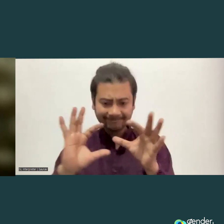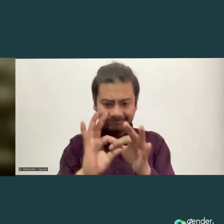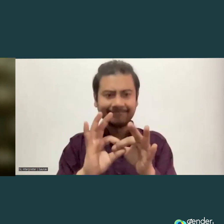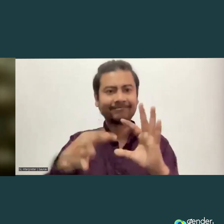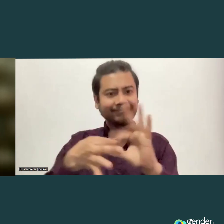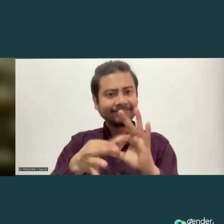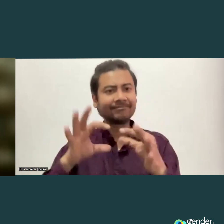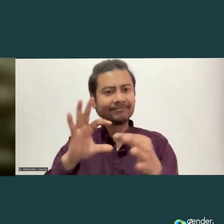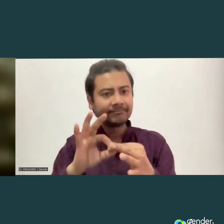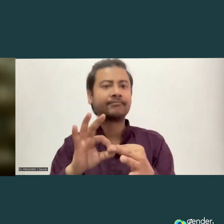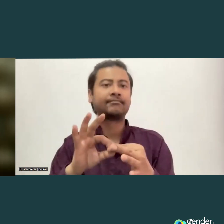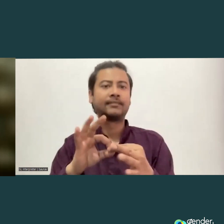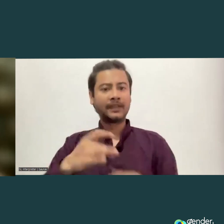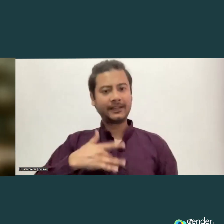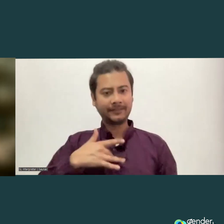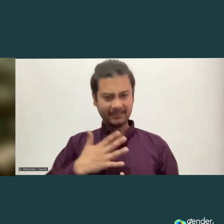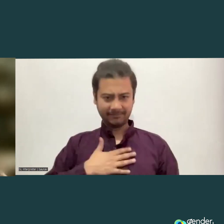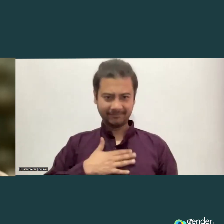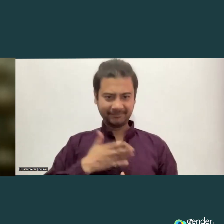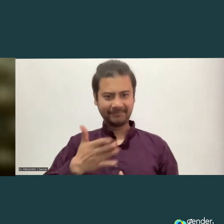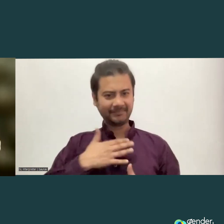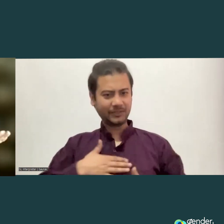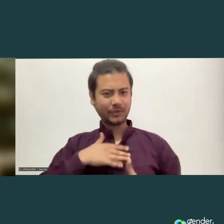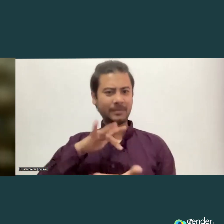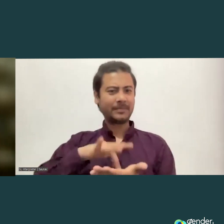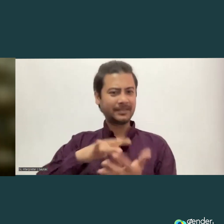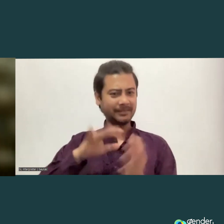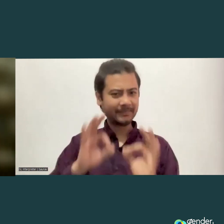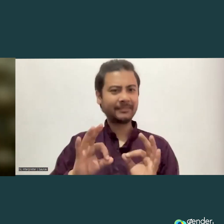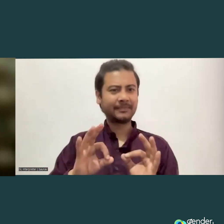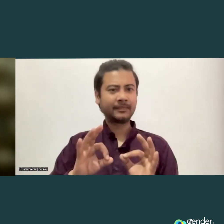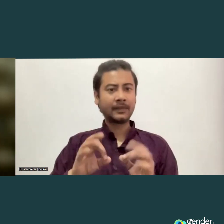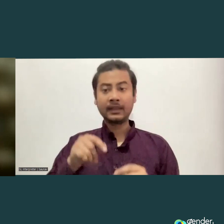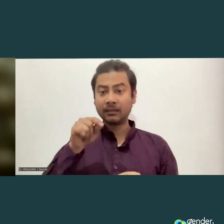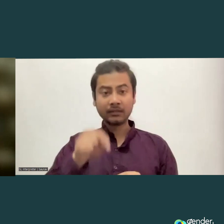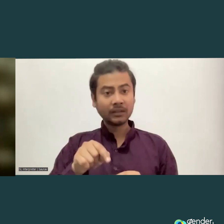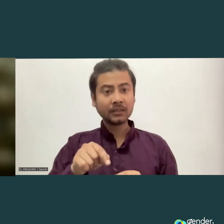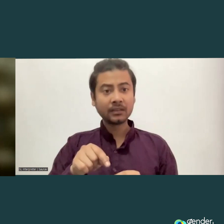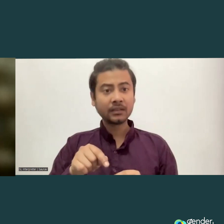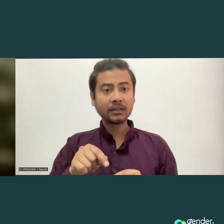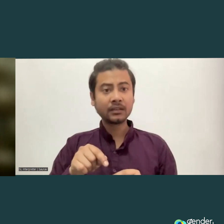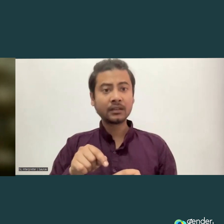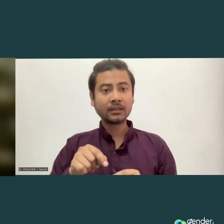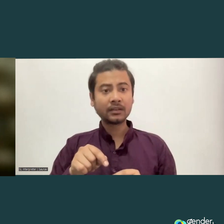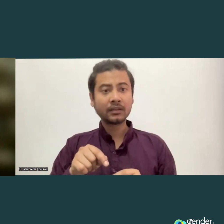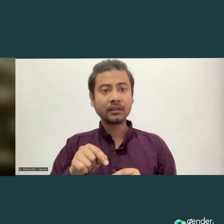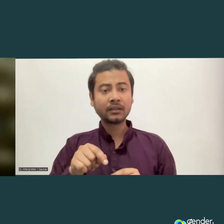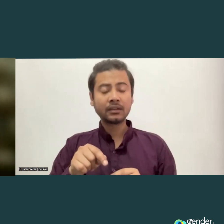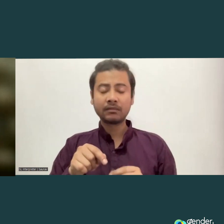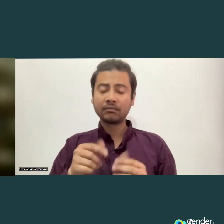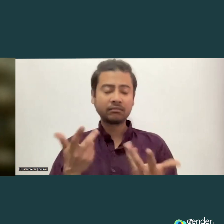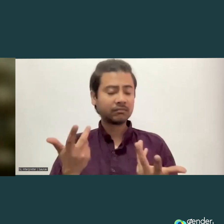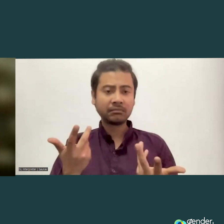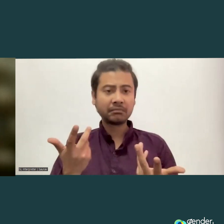really think about. And this process, it's a process. There's no silver bullet to any of these